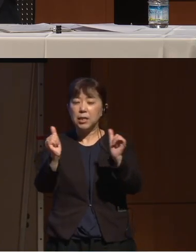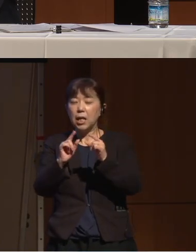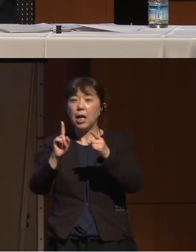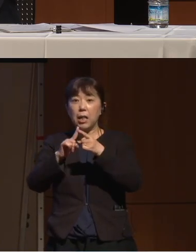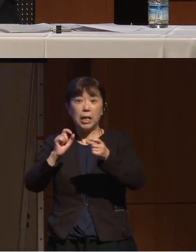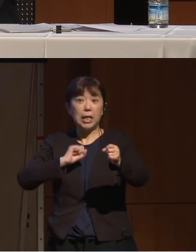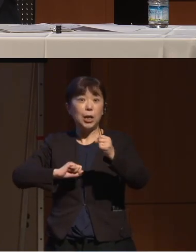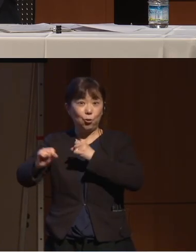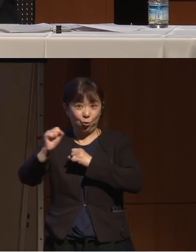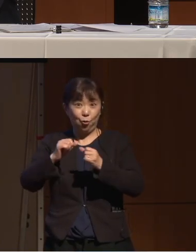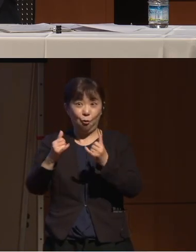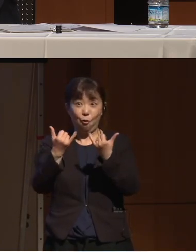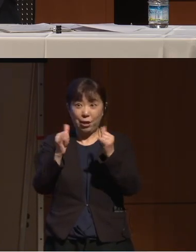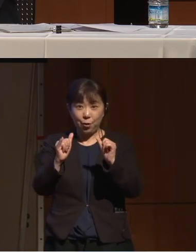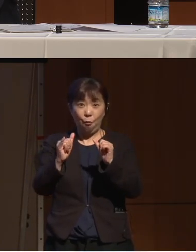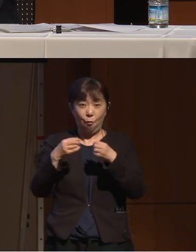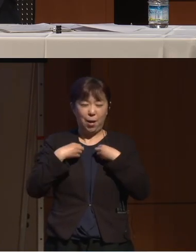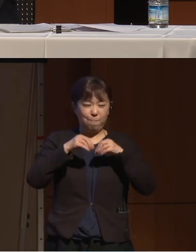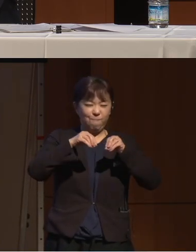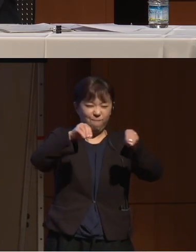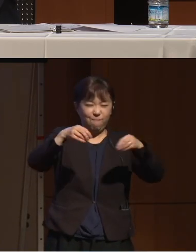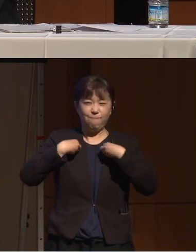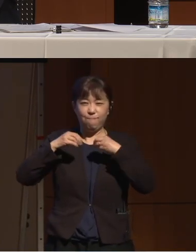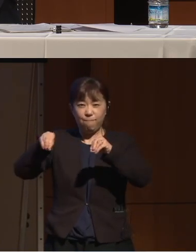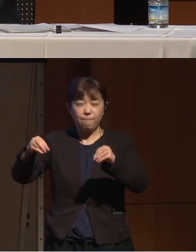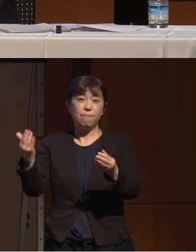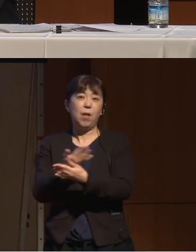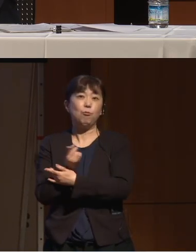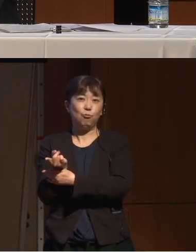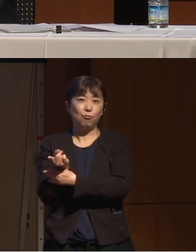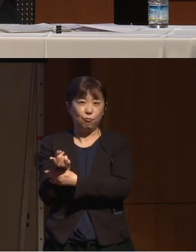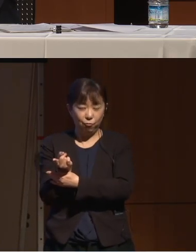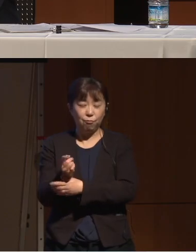so it is important to